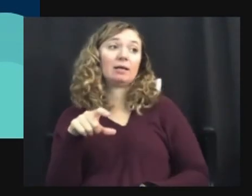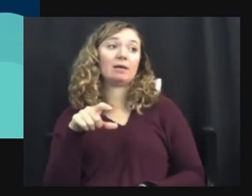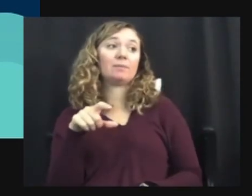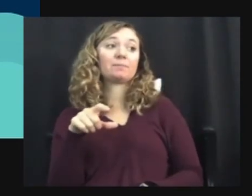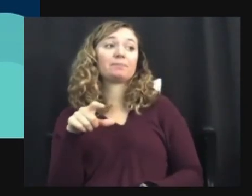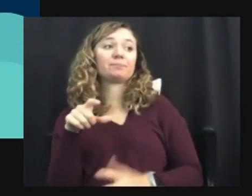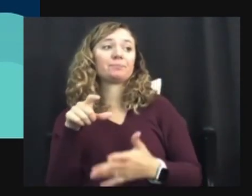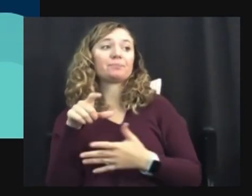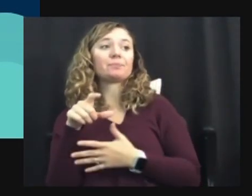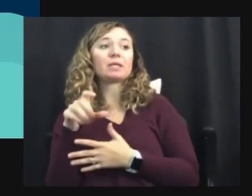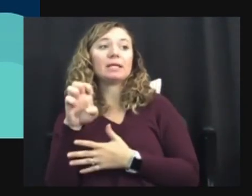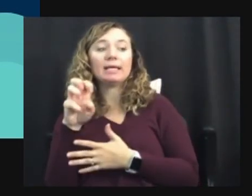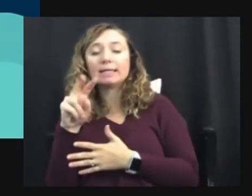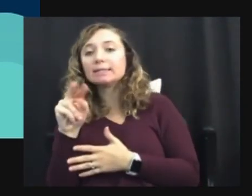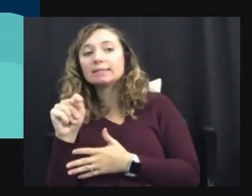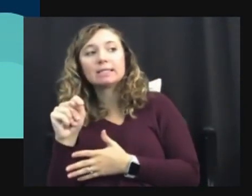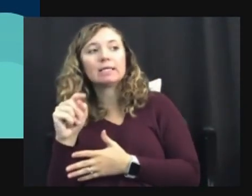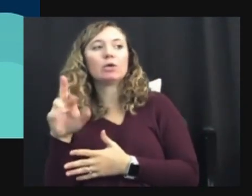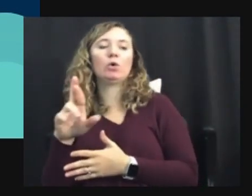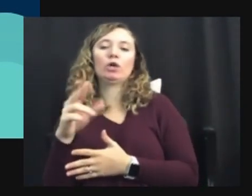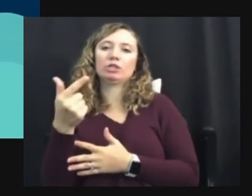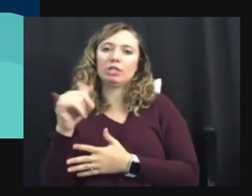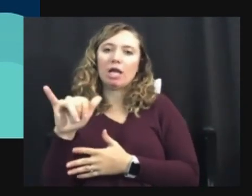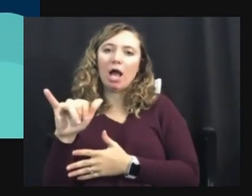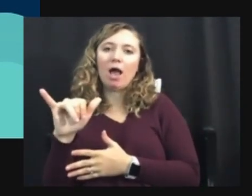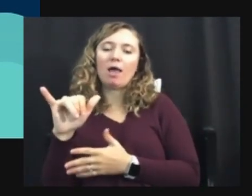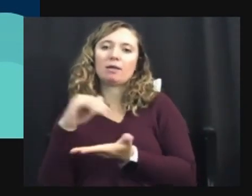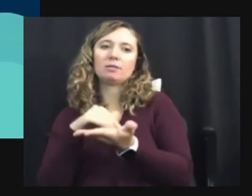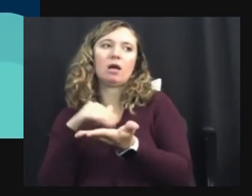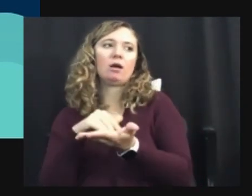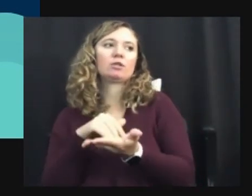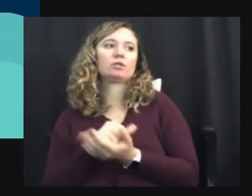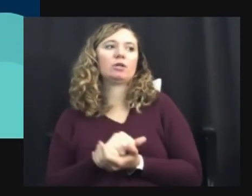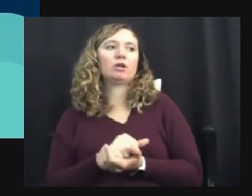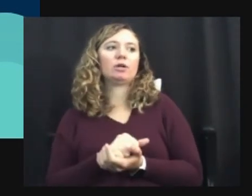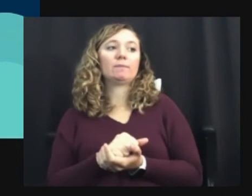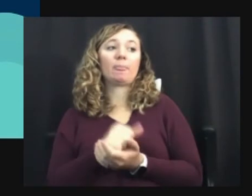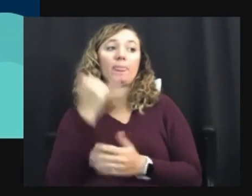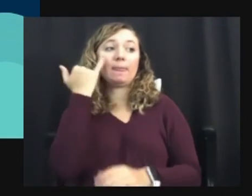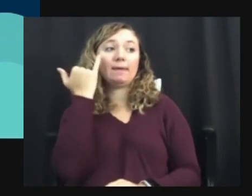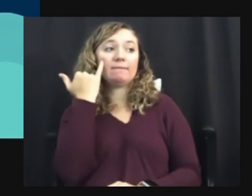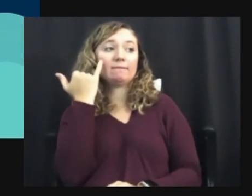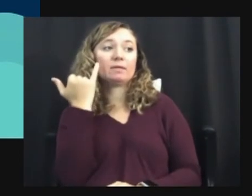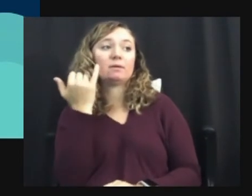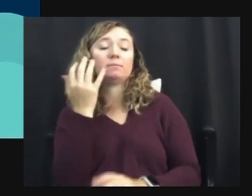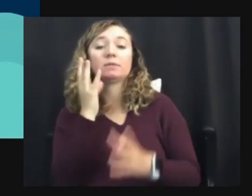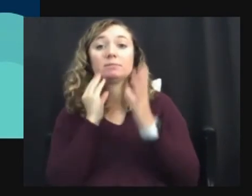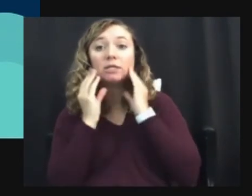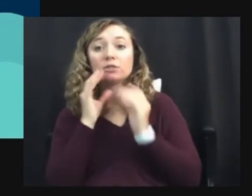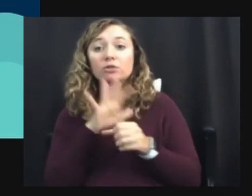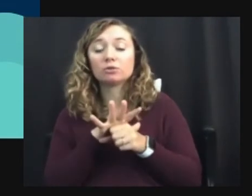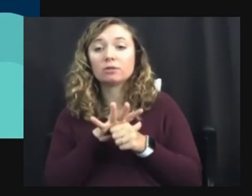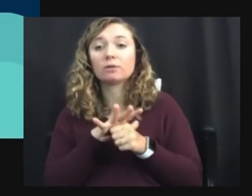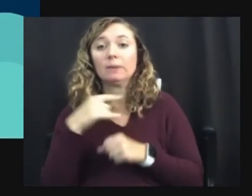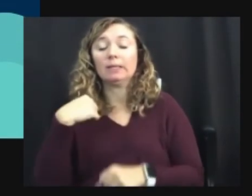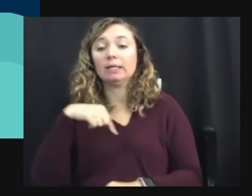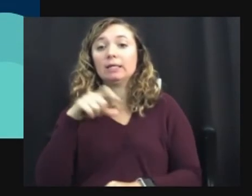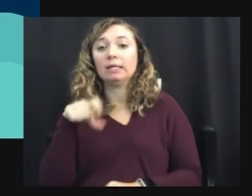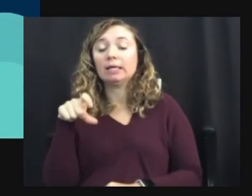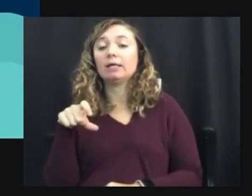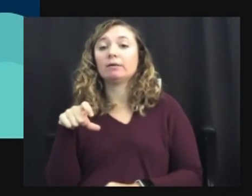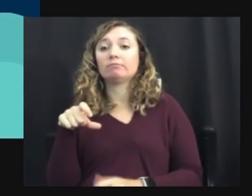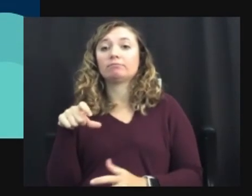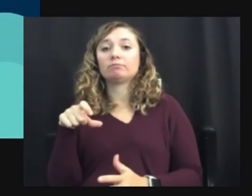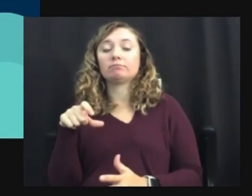from sensory issues, they need an occupational therapist specialized in sensory. And I also know